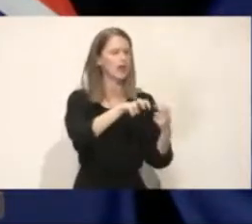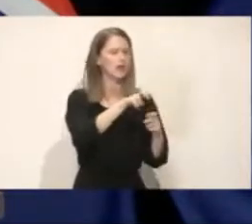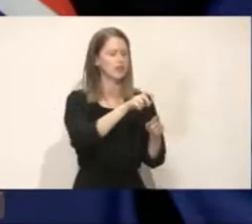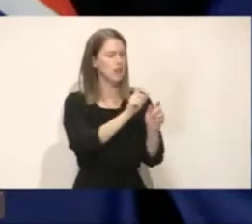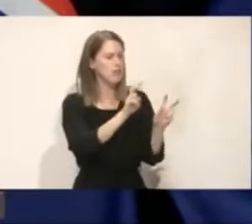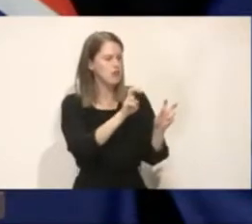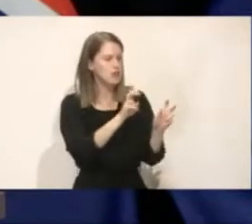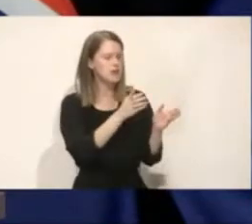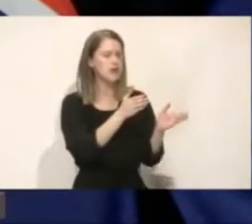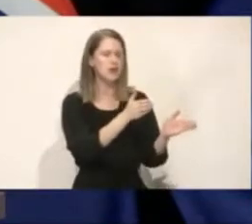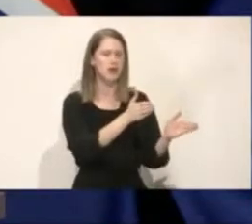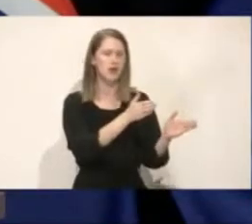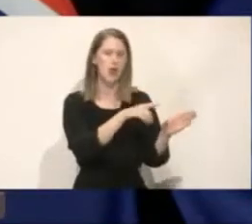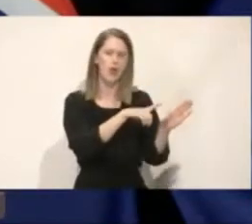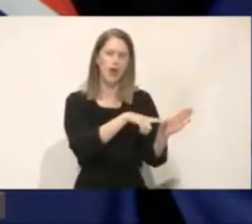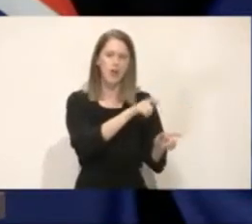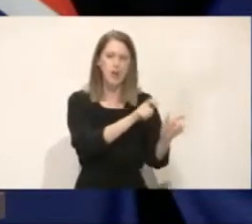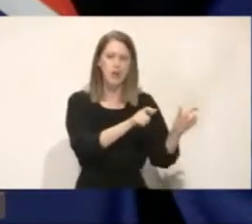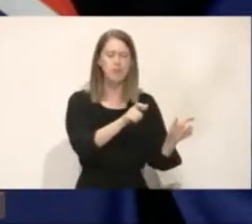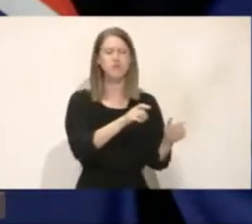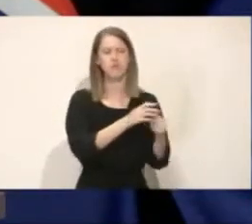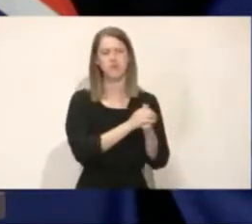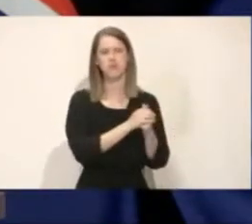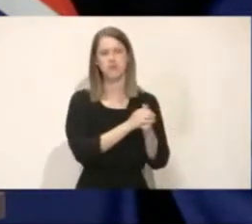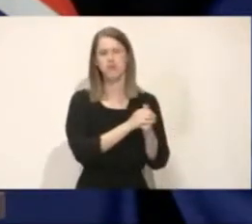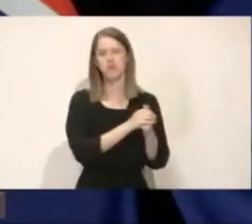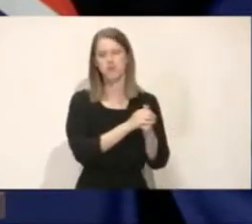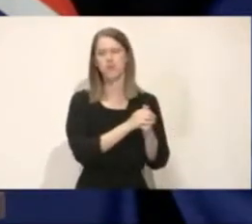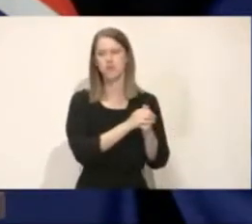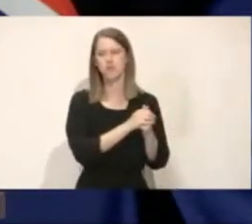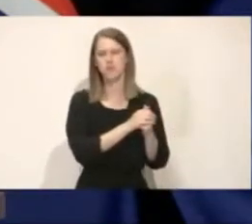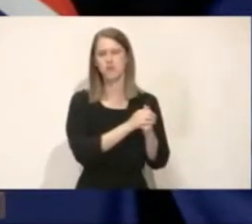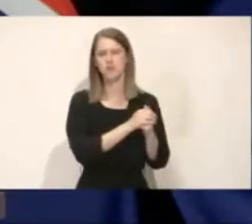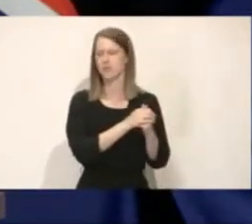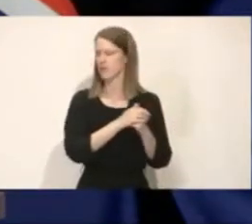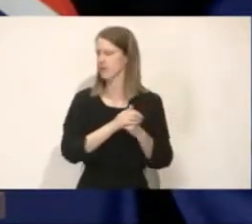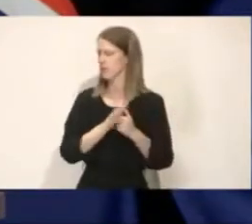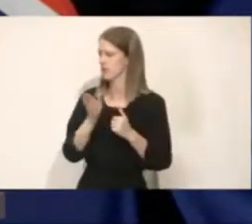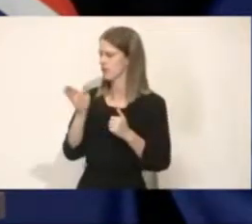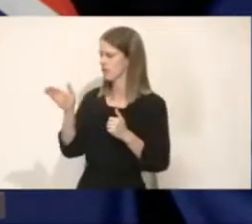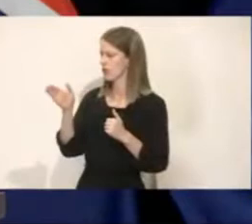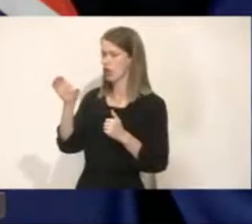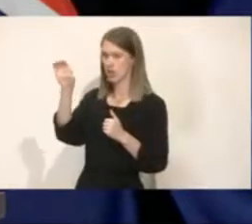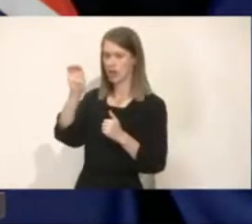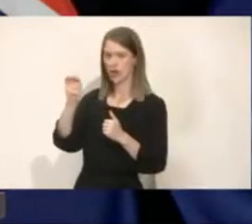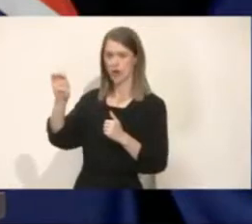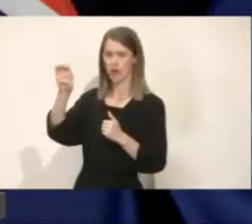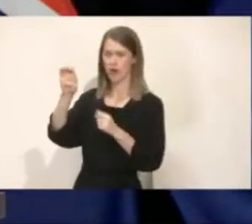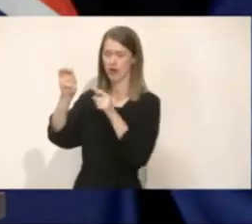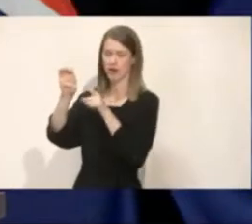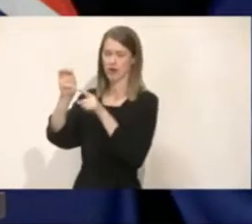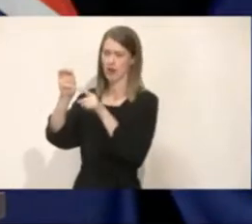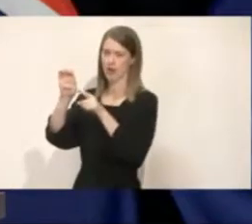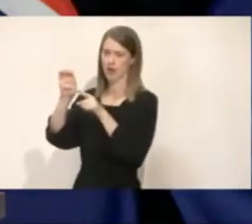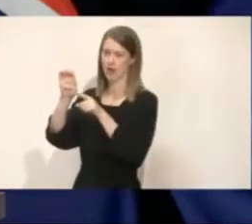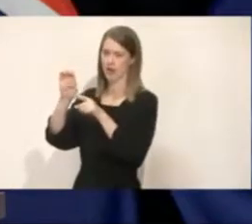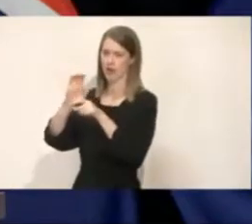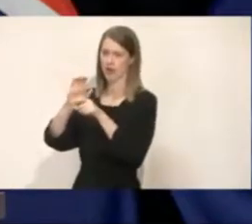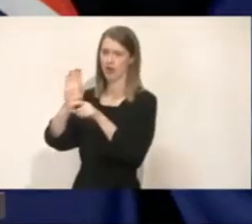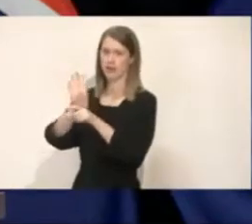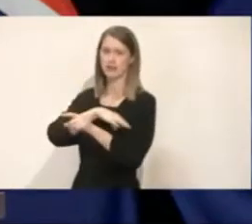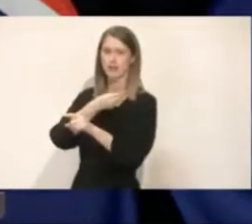issues there, and younger people, all things that have actually been canvassed in international media as well. Europe's had quite a resurgence in Spain